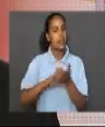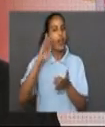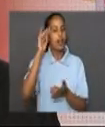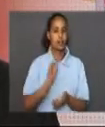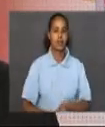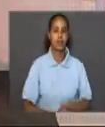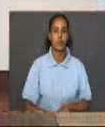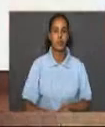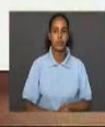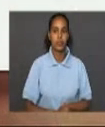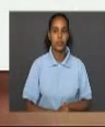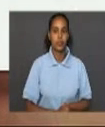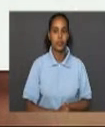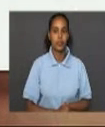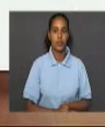learned.